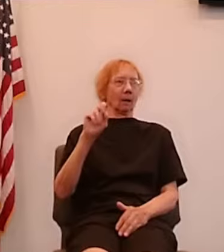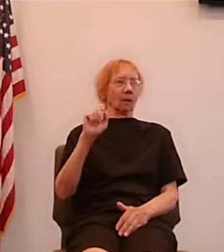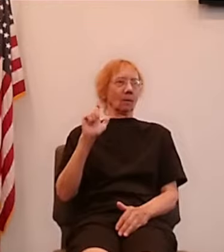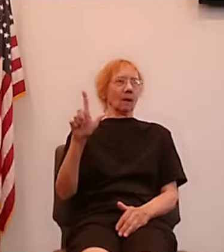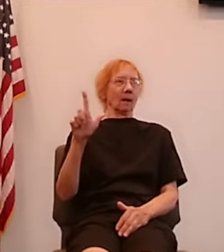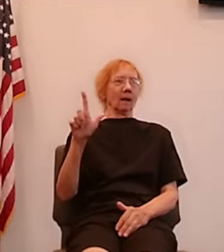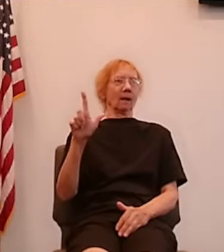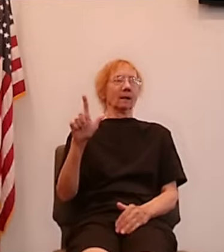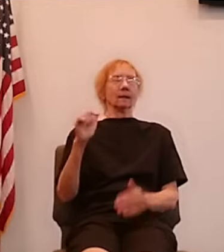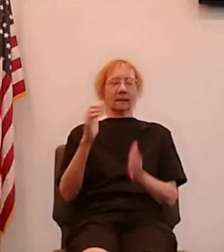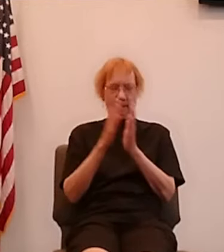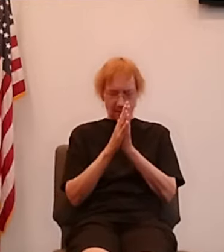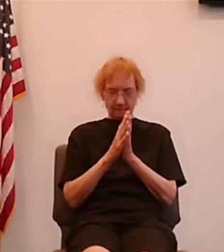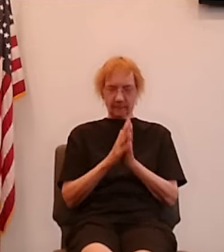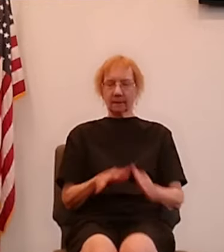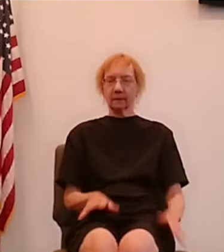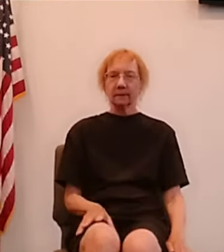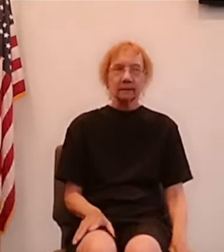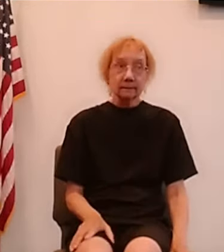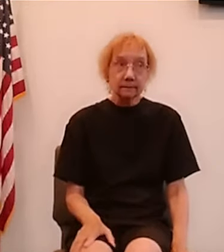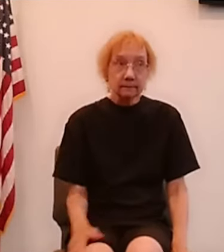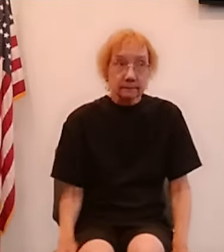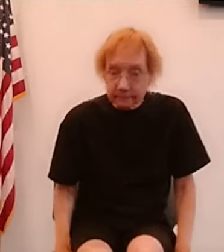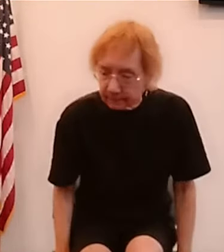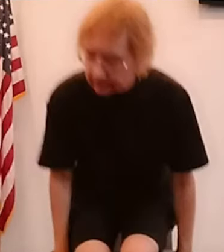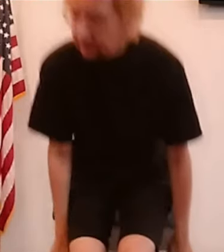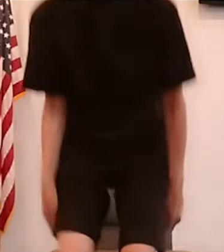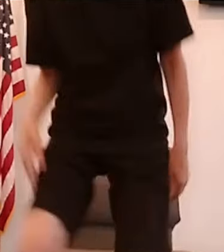Amen. You may be seated.